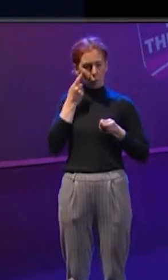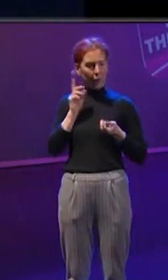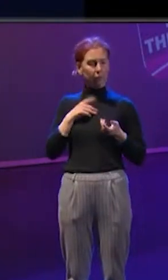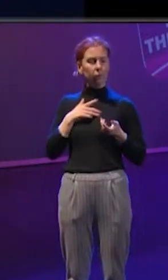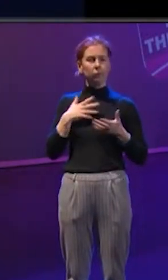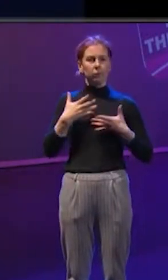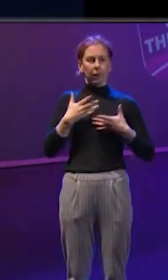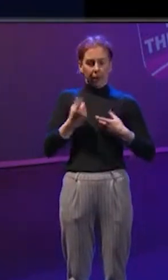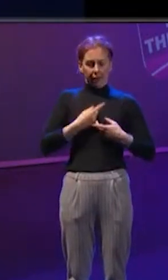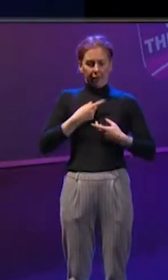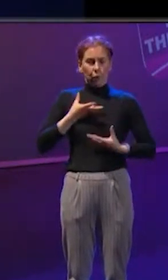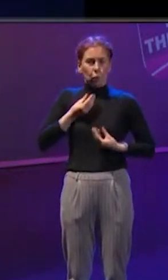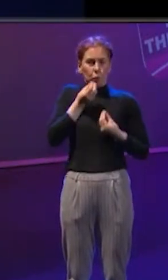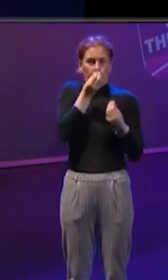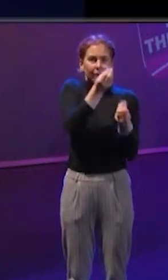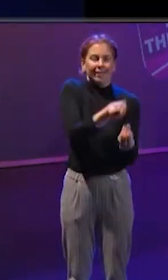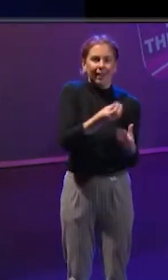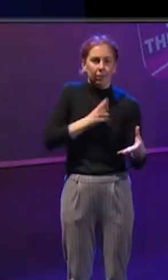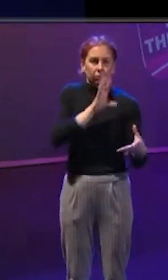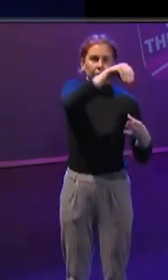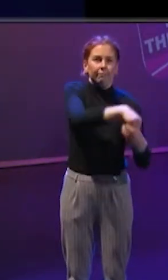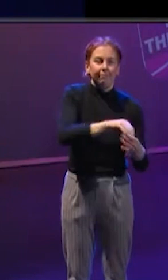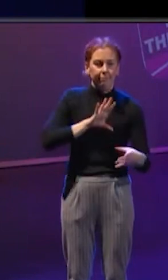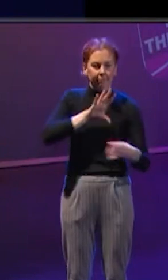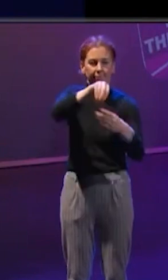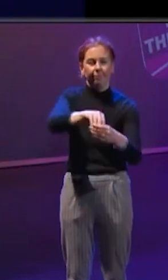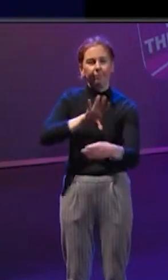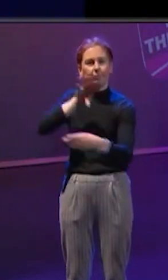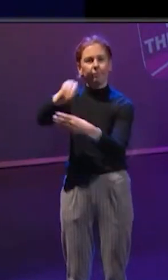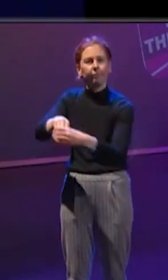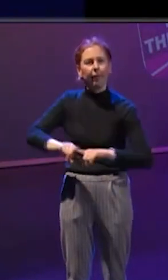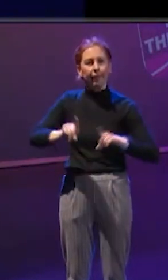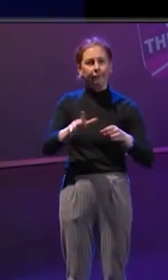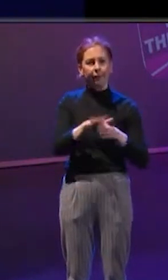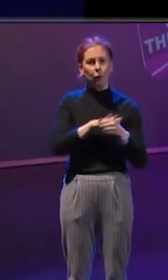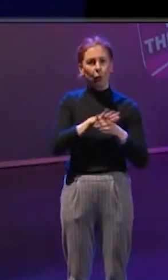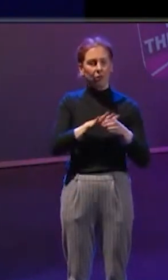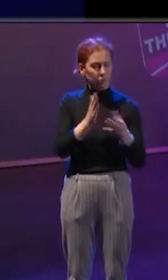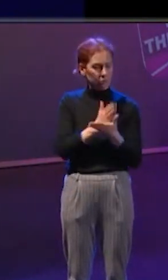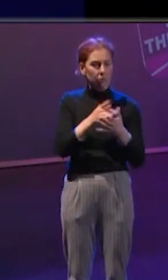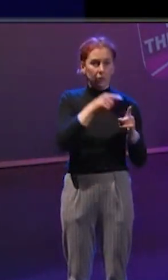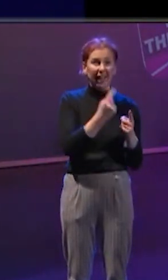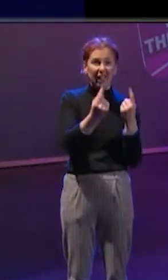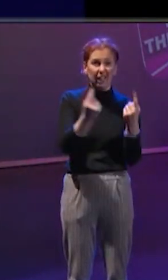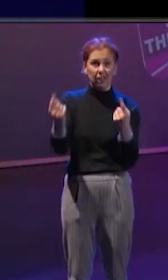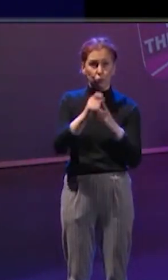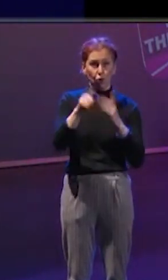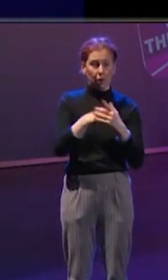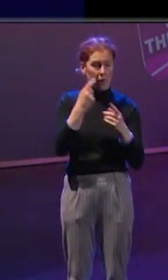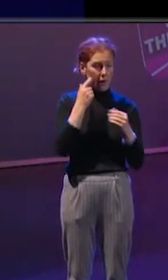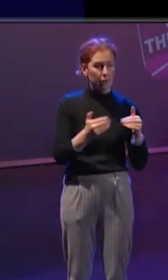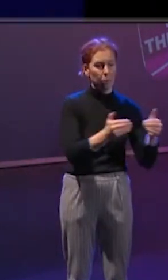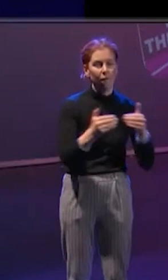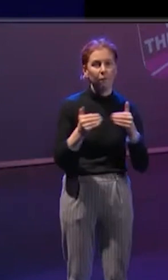into different scenarios to enhance or to develop or to move along something. And I think that for me is one of the